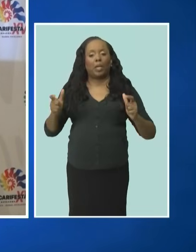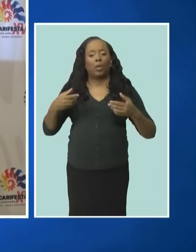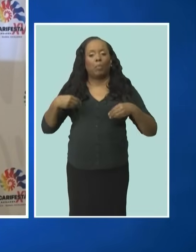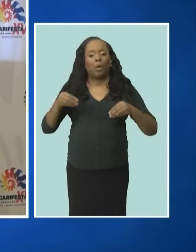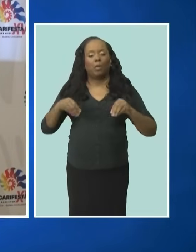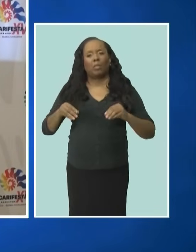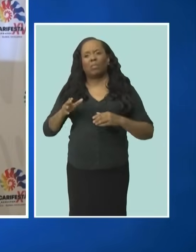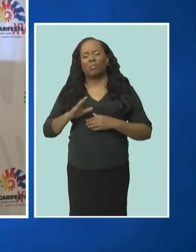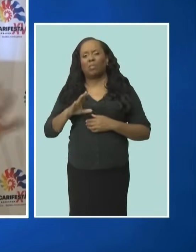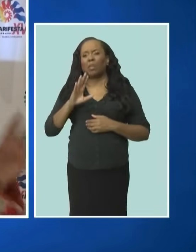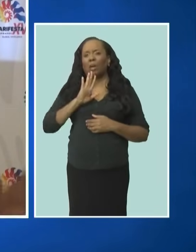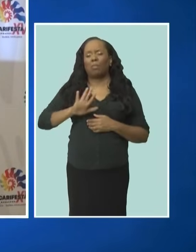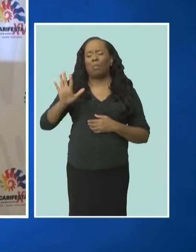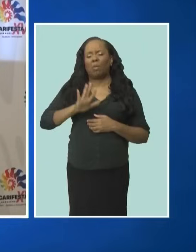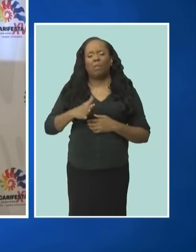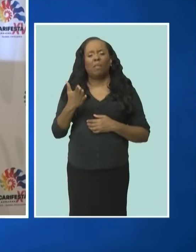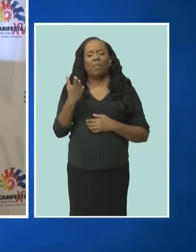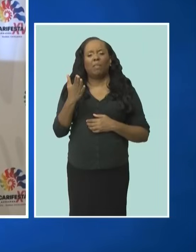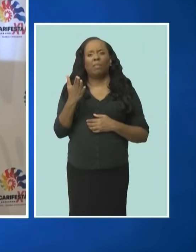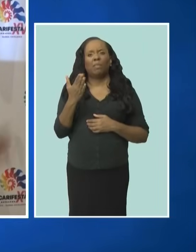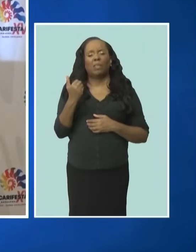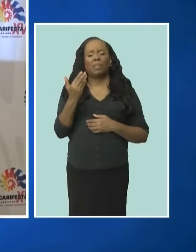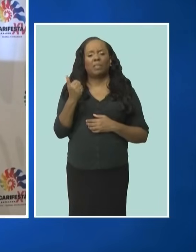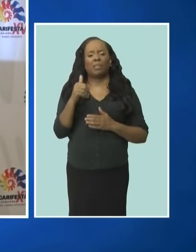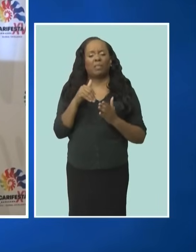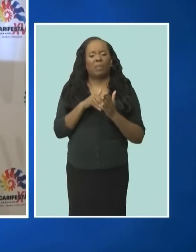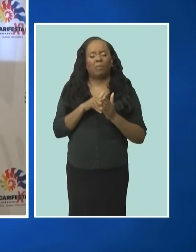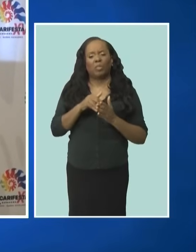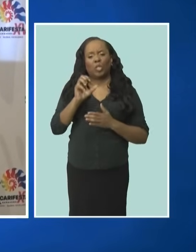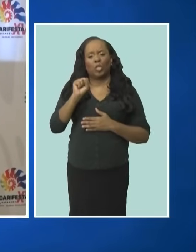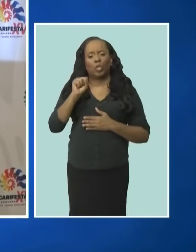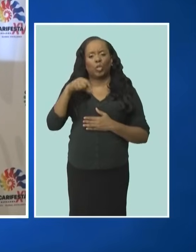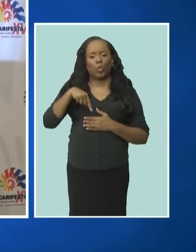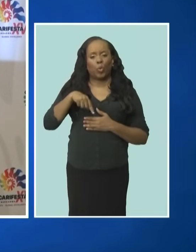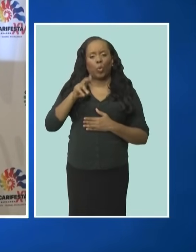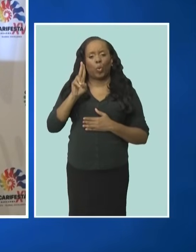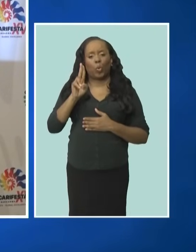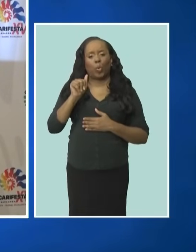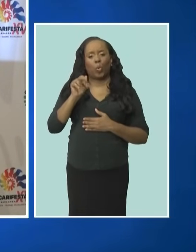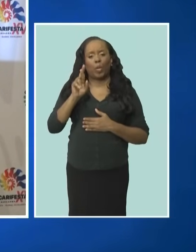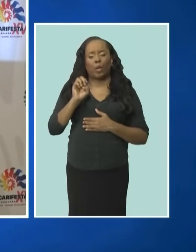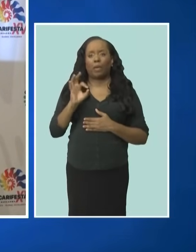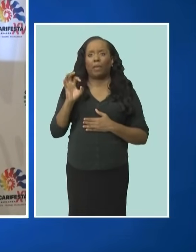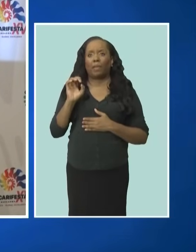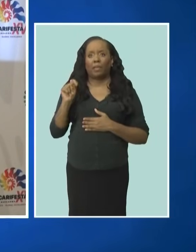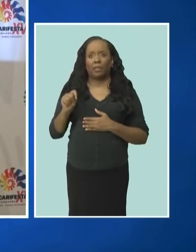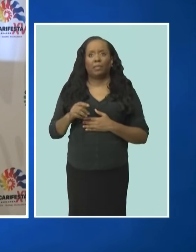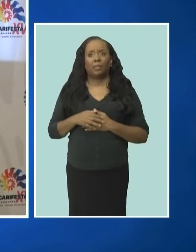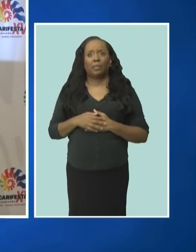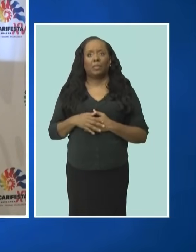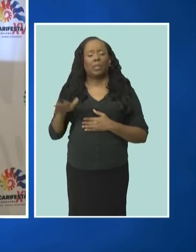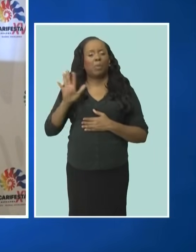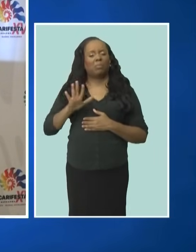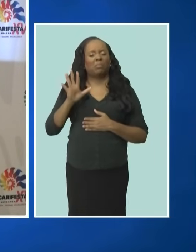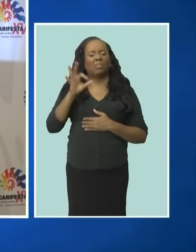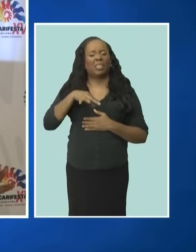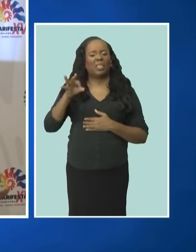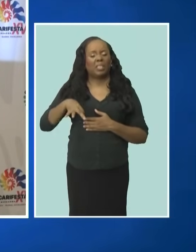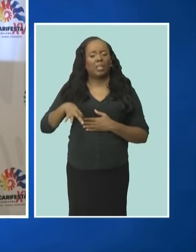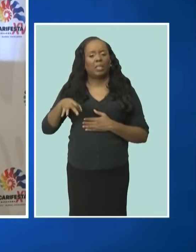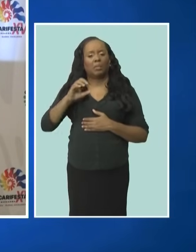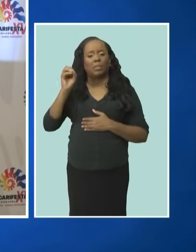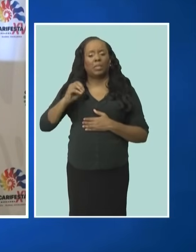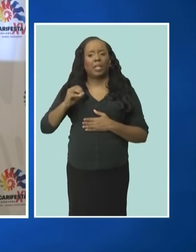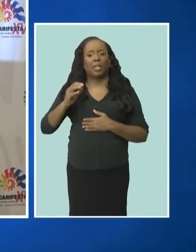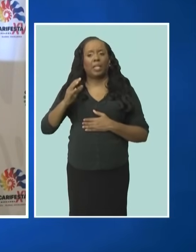square feet, built out, purpose-built. The majority of it covered, at least 99% of it covered,